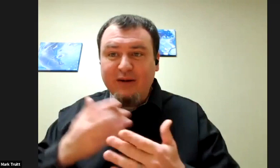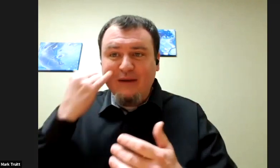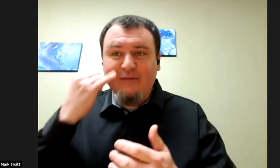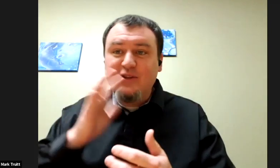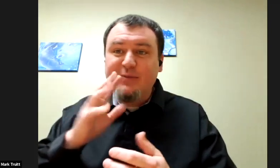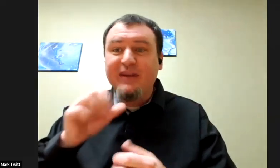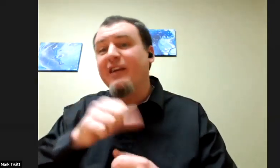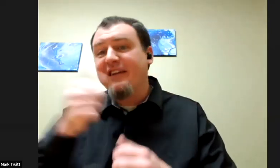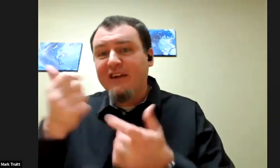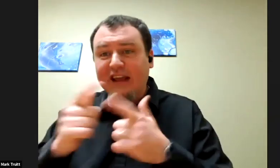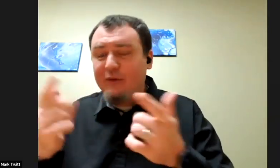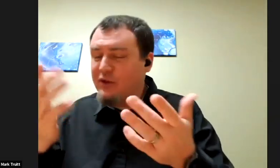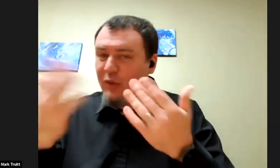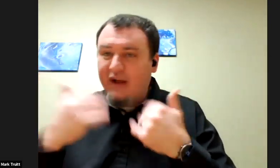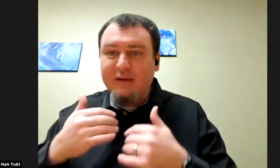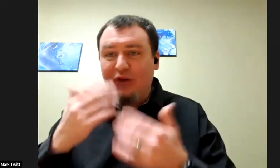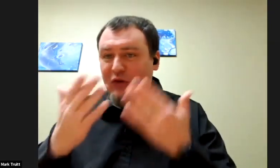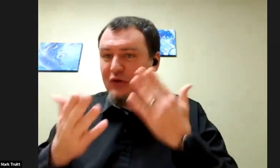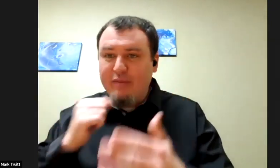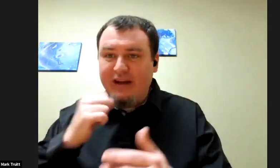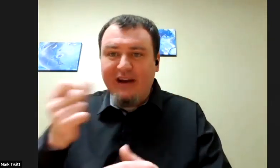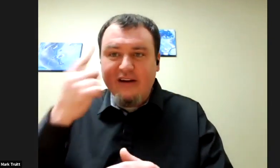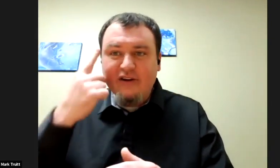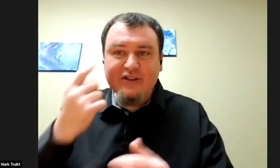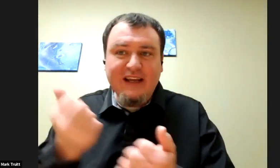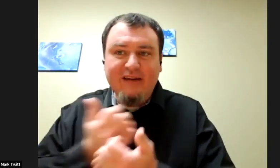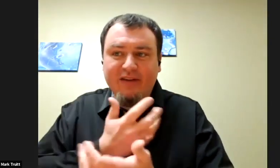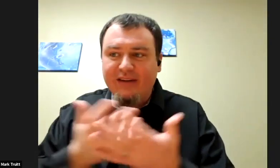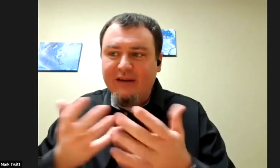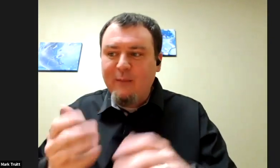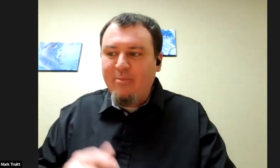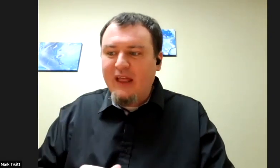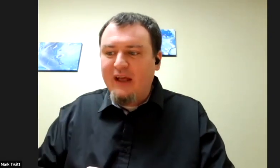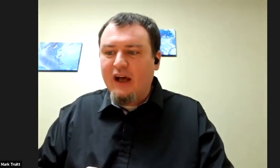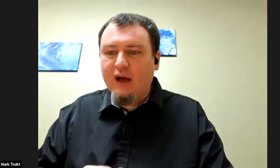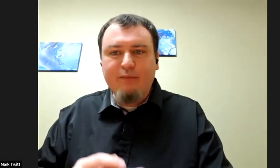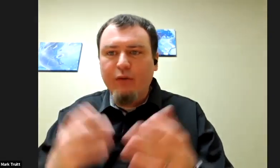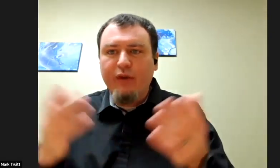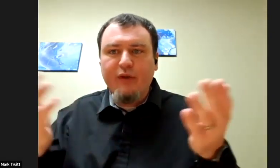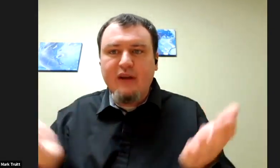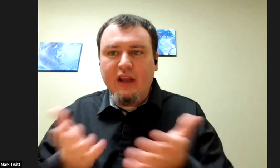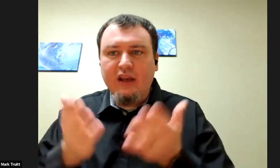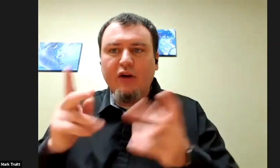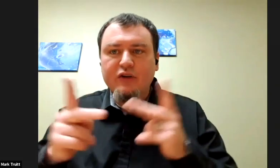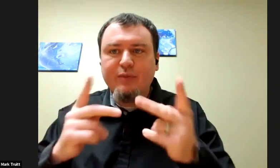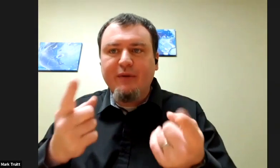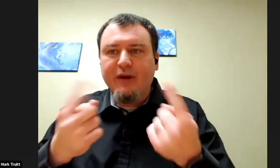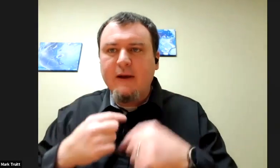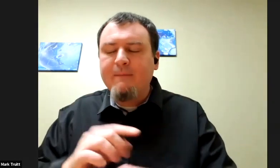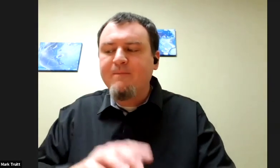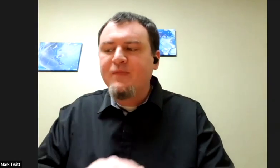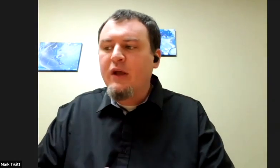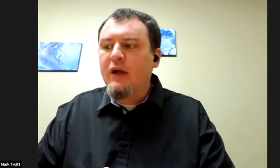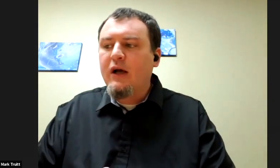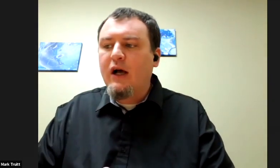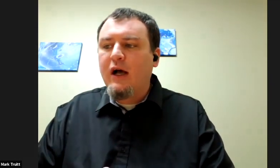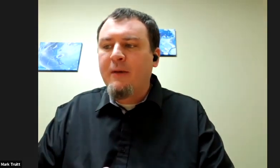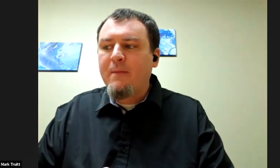you're welcome. If you speak another language, you're welcome. You may not understand everything, but we would encourage people to